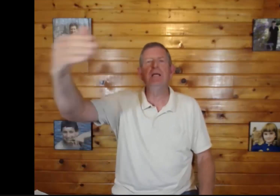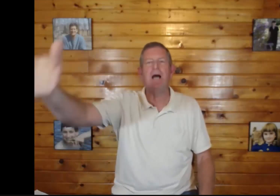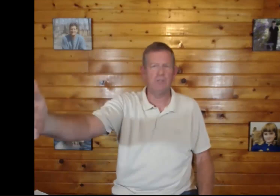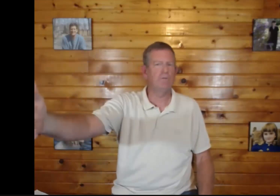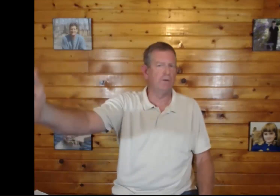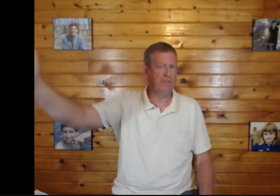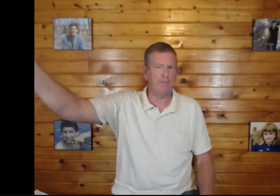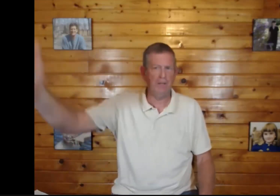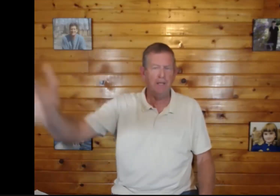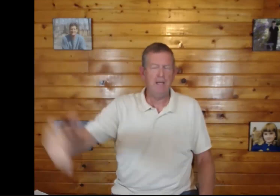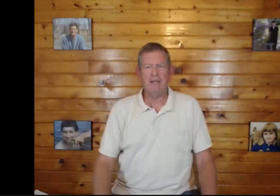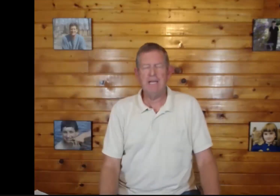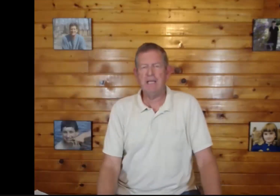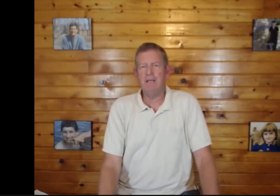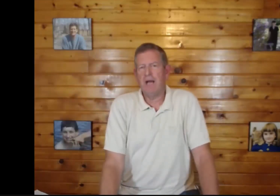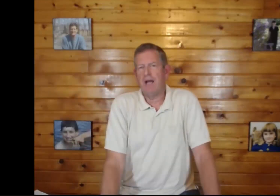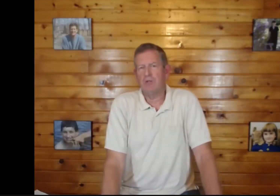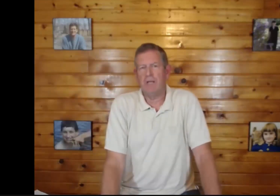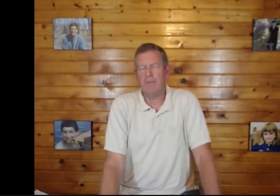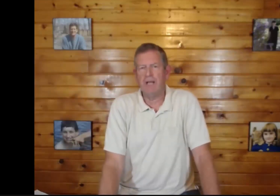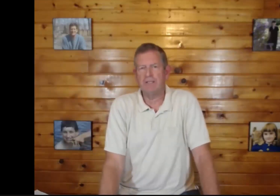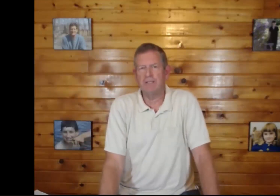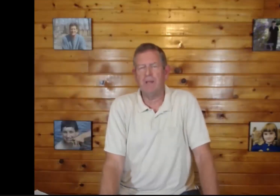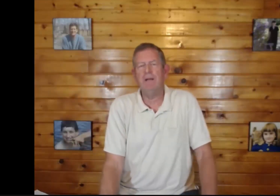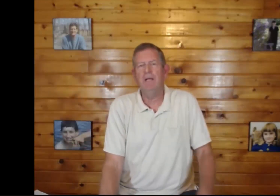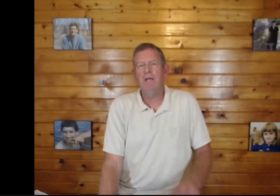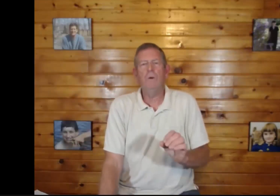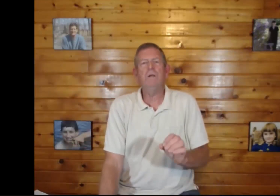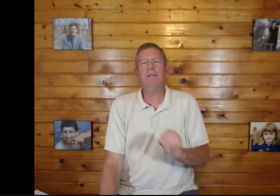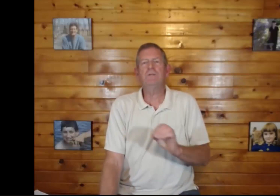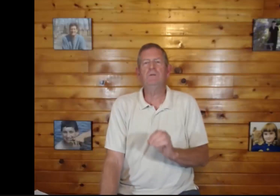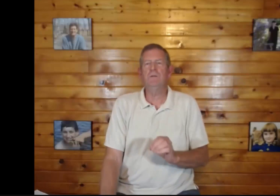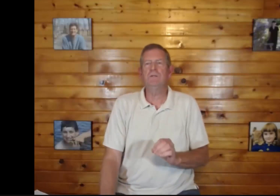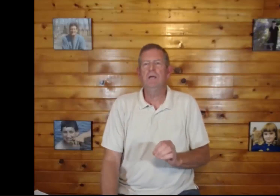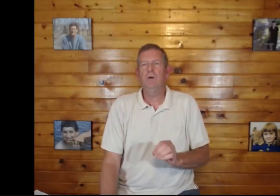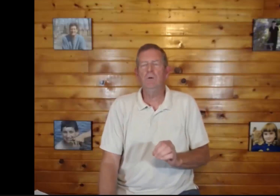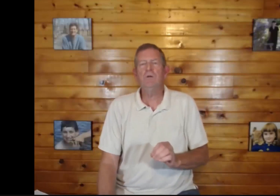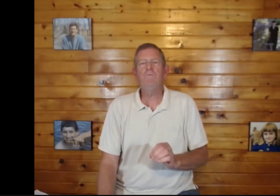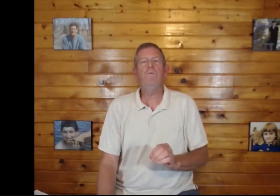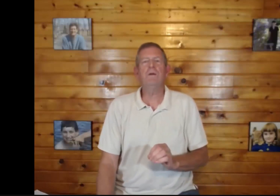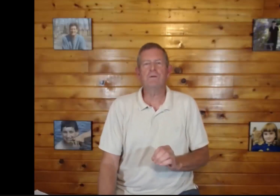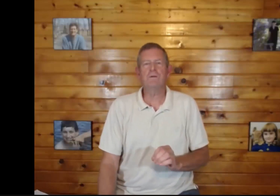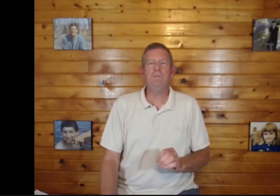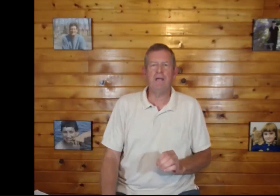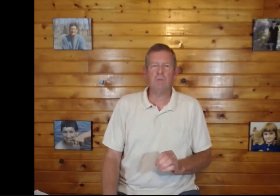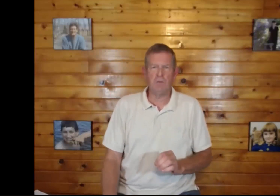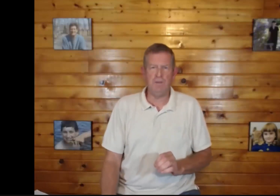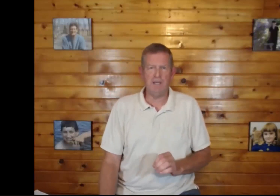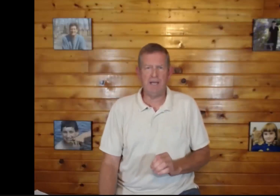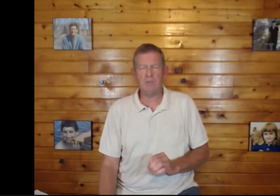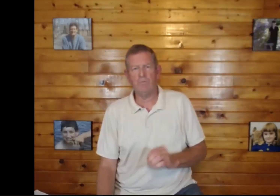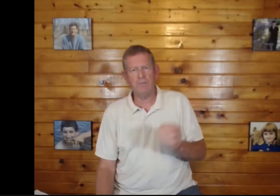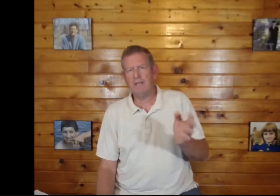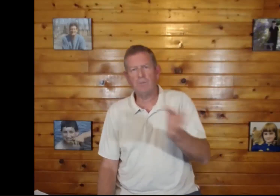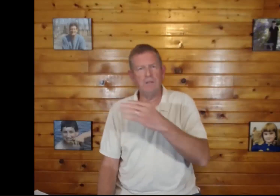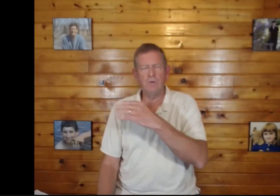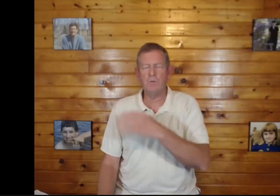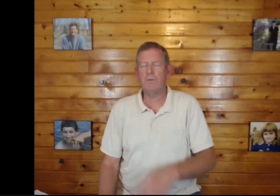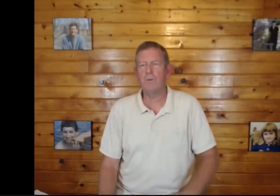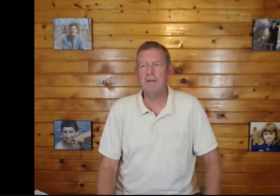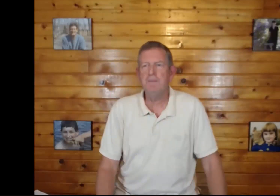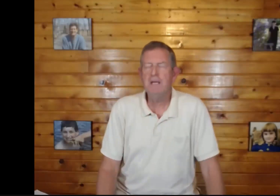entering college, for example, and taking college language classes. Well, I had one of my students who took 4 years of Spanish with me in high school, from 9th